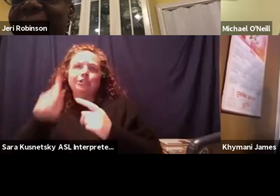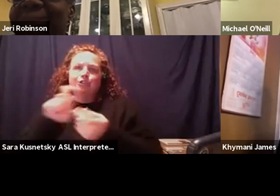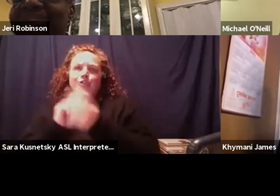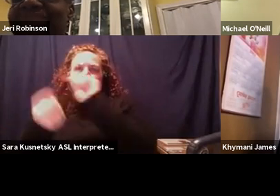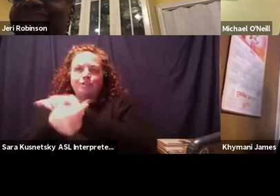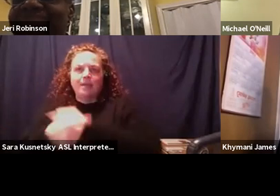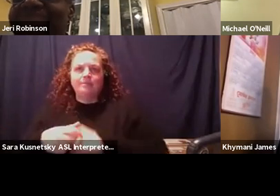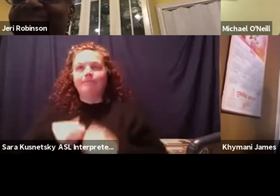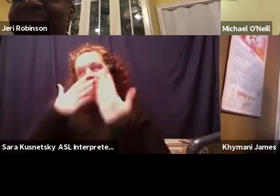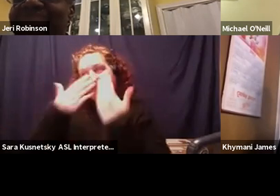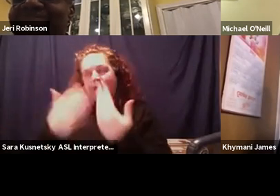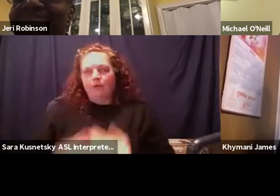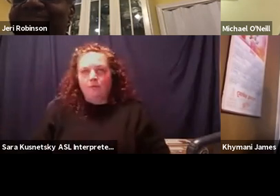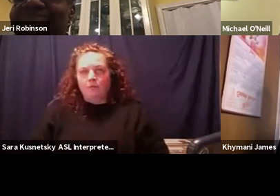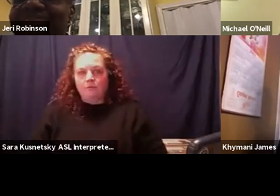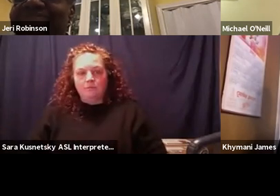Thank you.